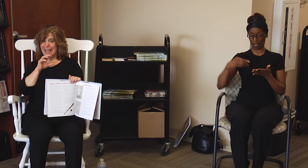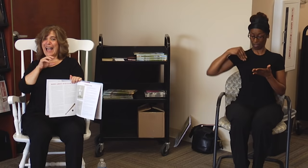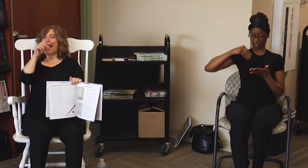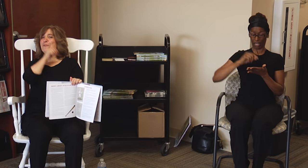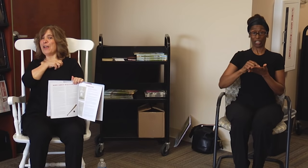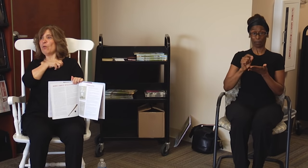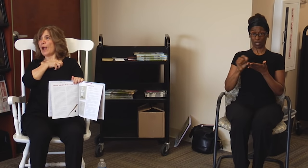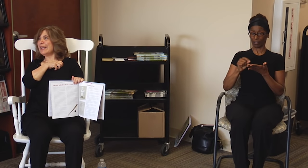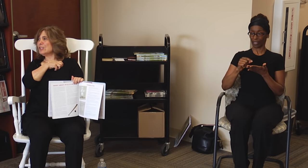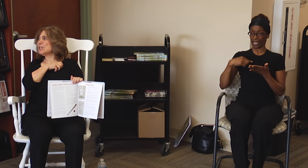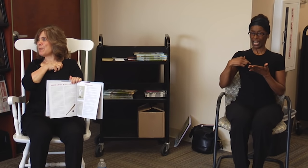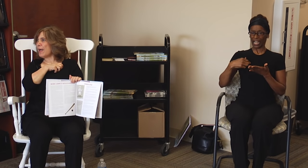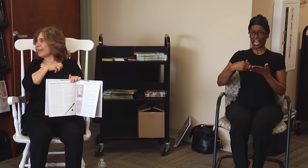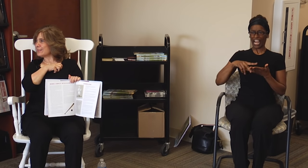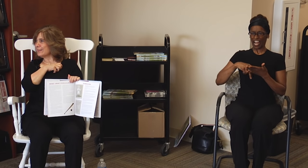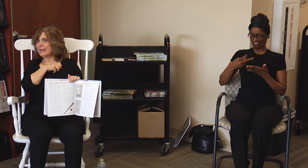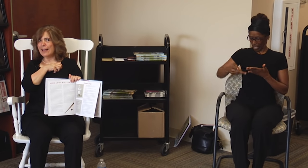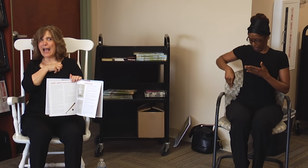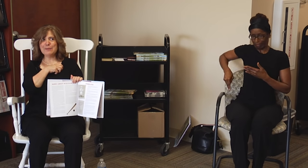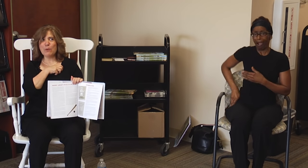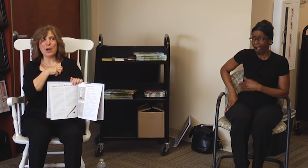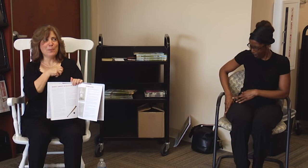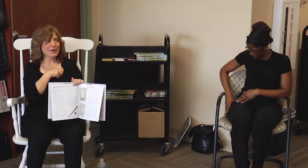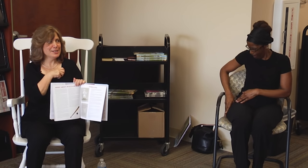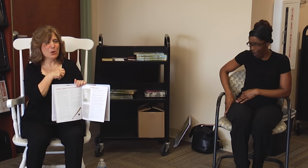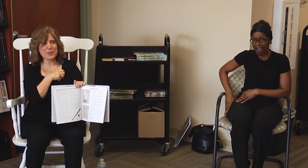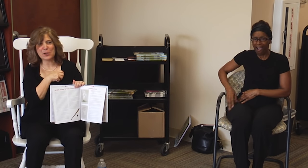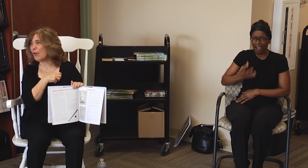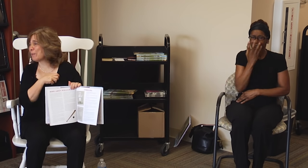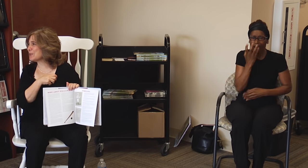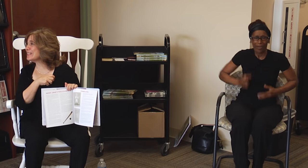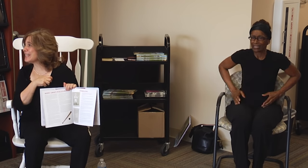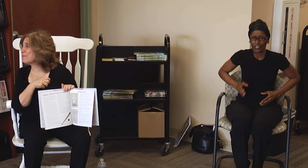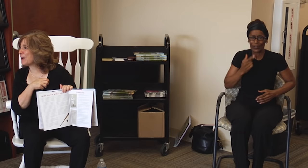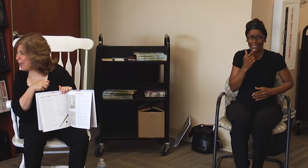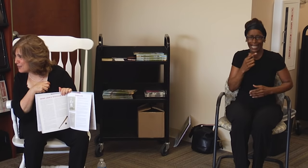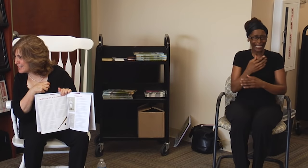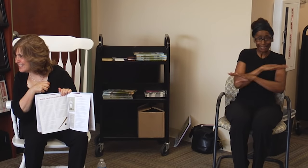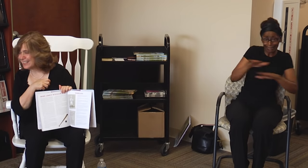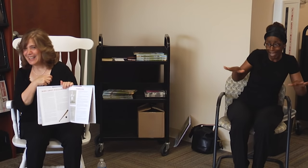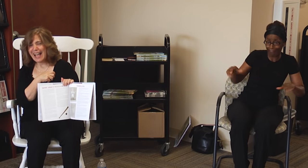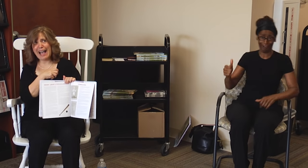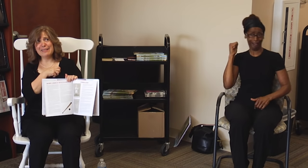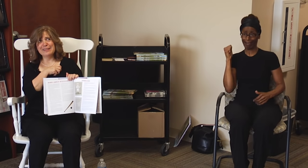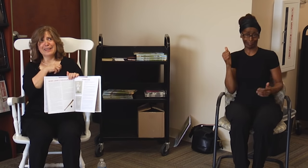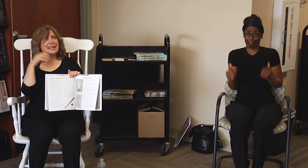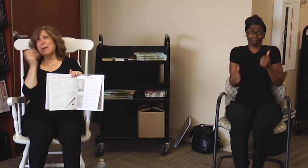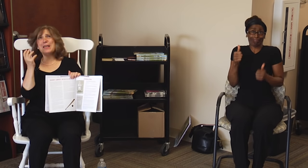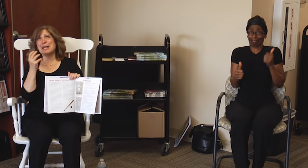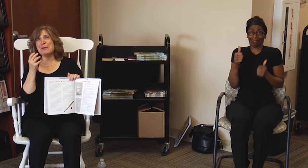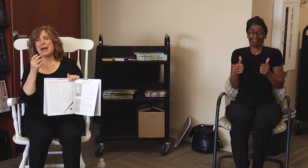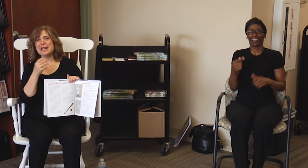out and it fell right into his pocket. And the poor umpire didn't know whether to call a person safe or out. And